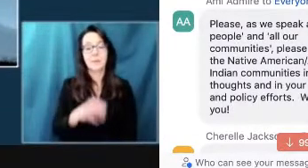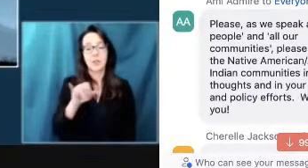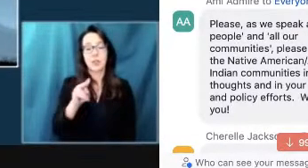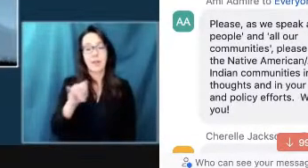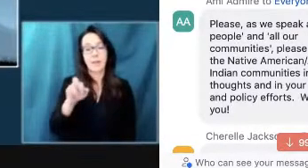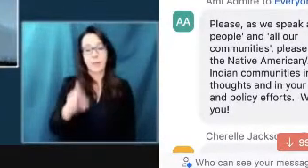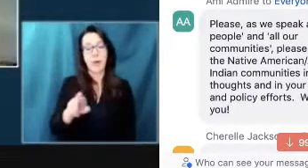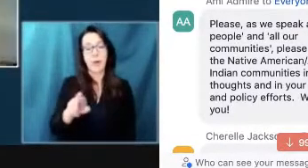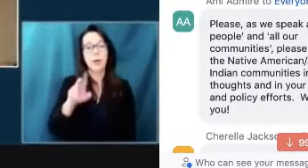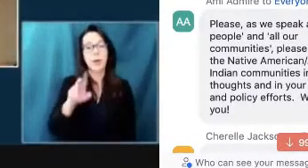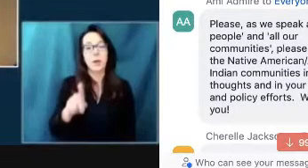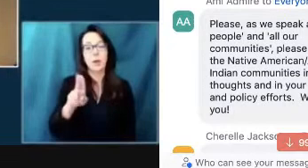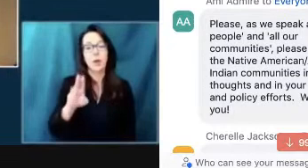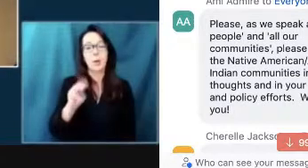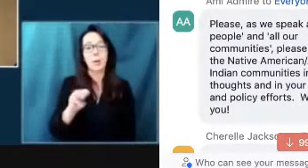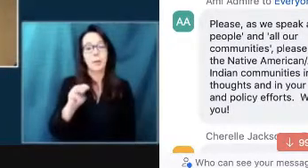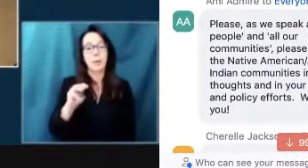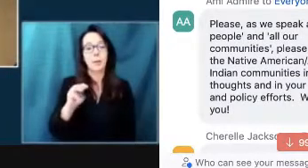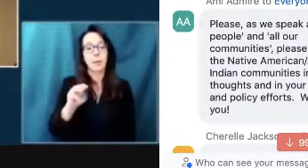Kumiyama.